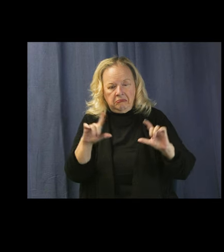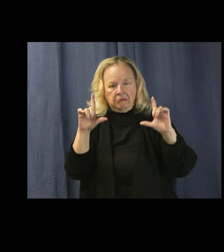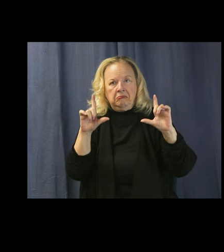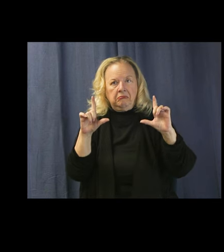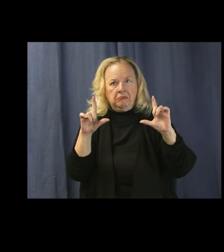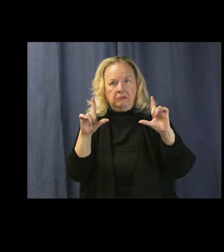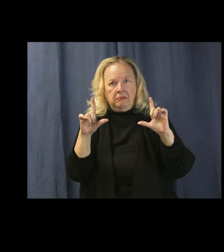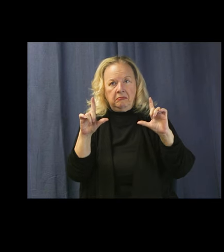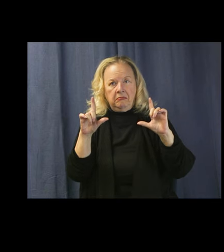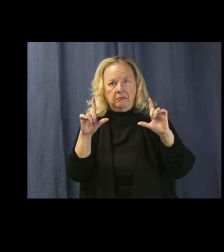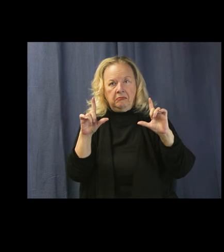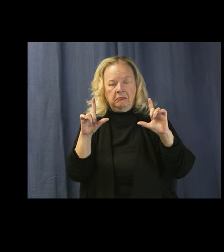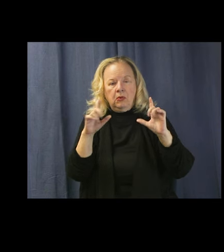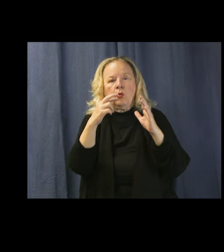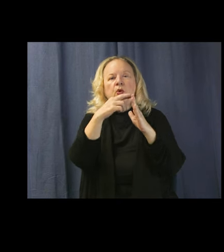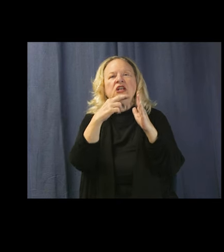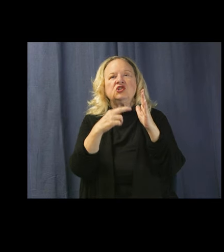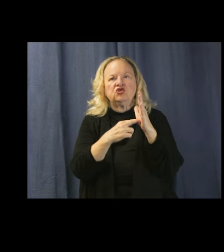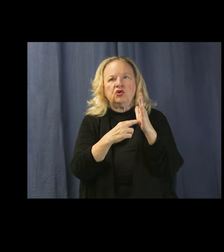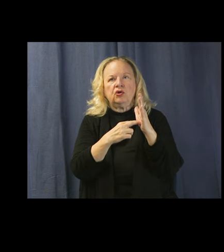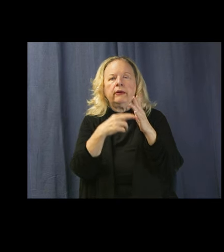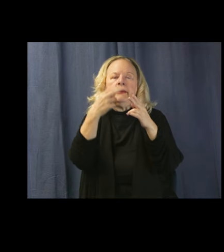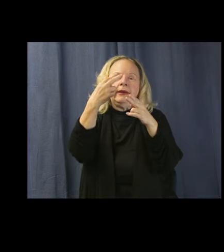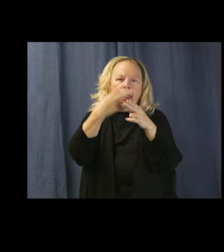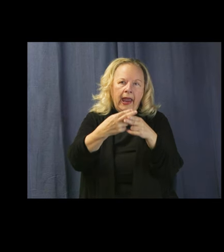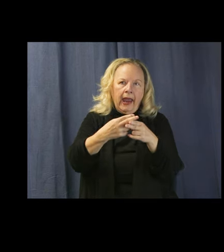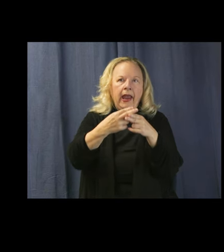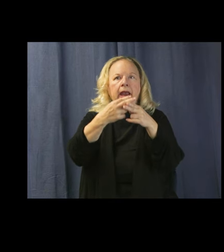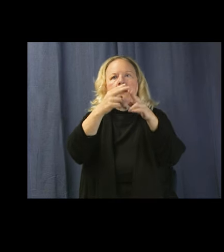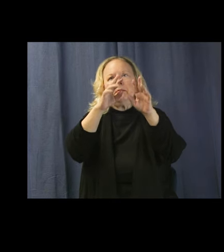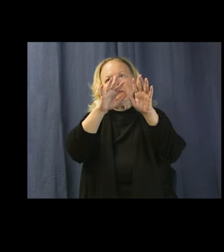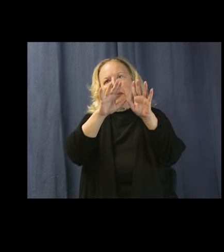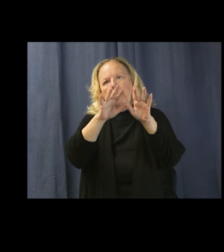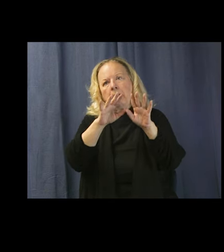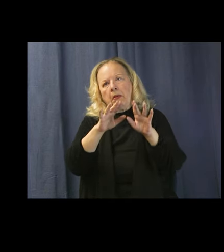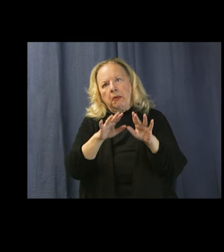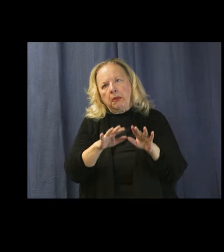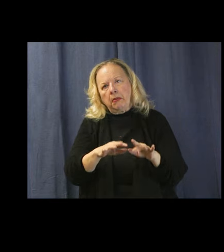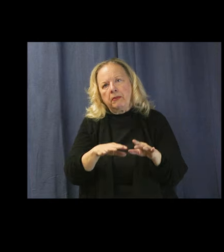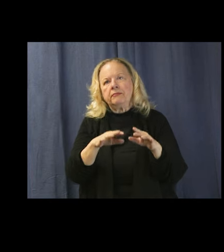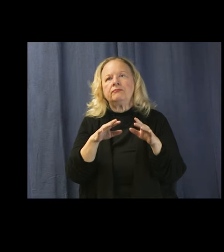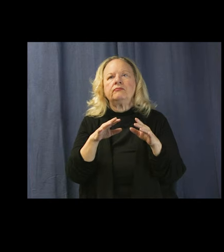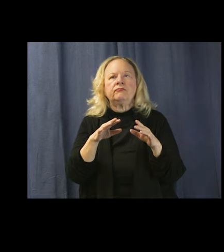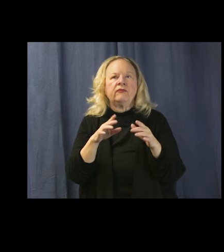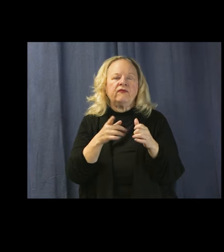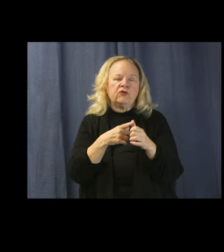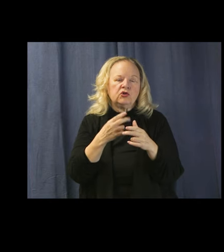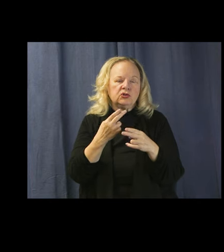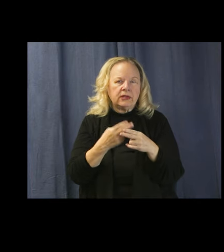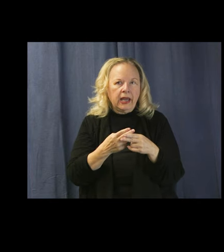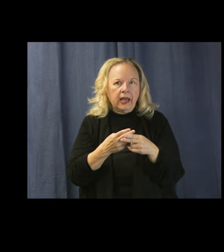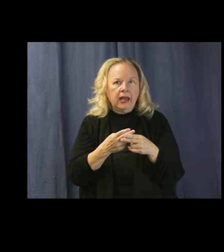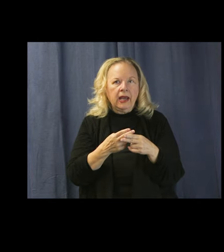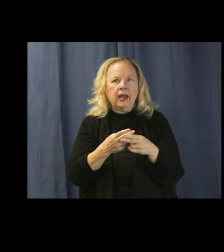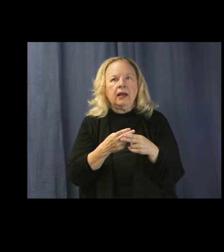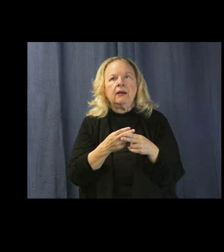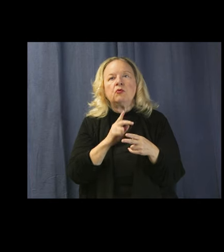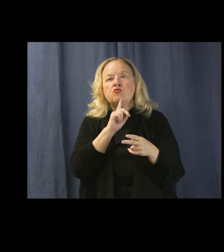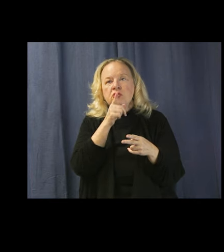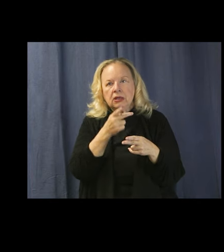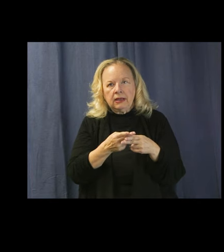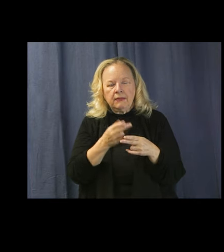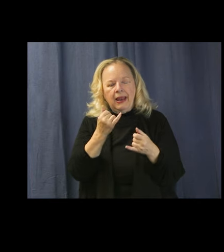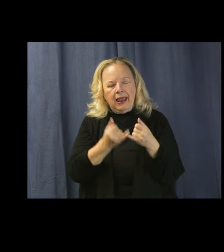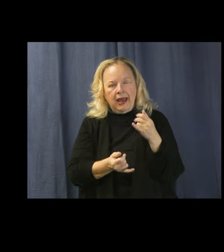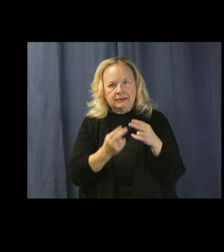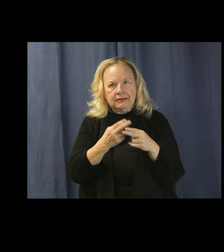this is the registration form. You make yourself a username, and then you put your first name, the real name, and the last name, the